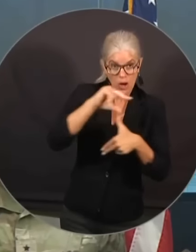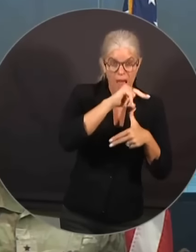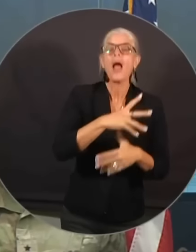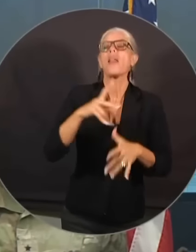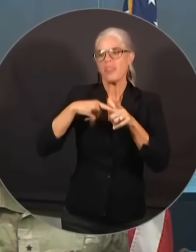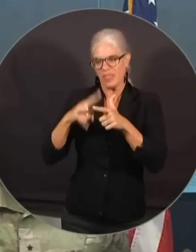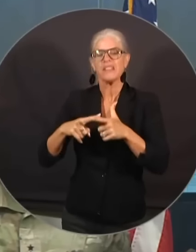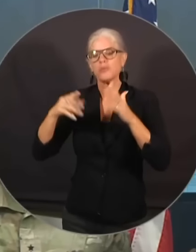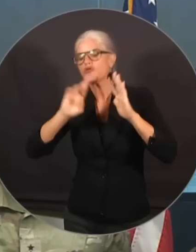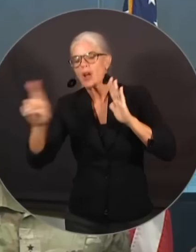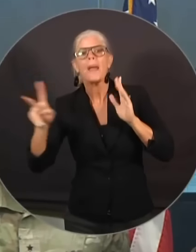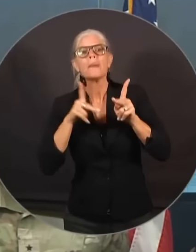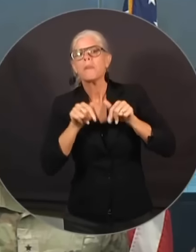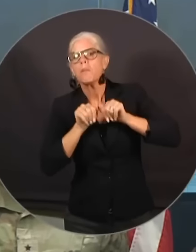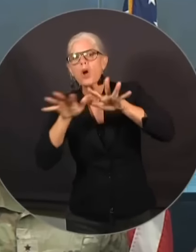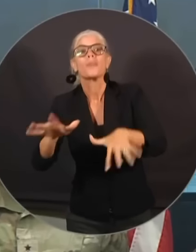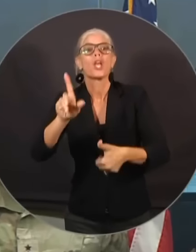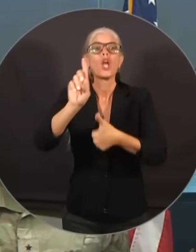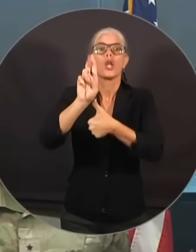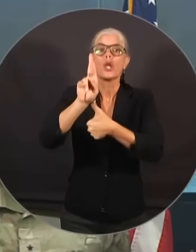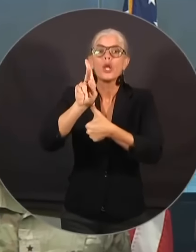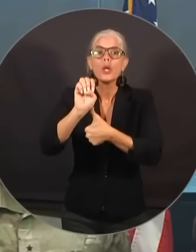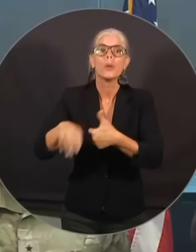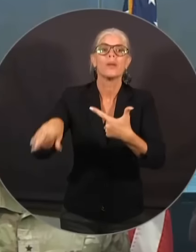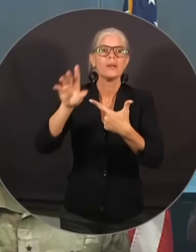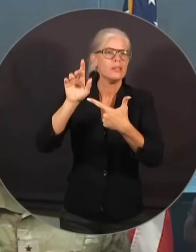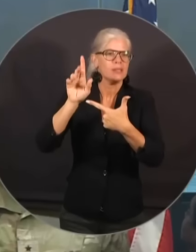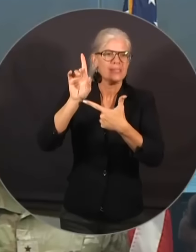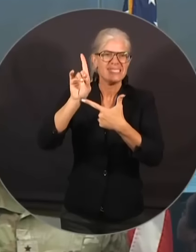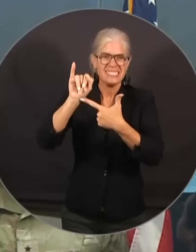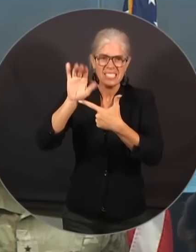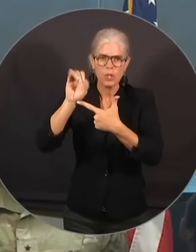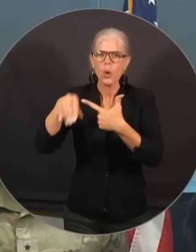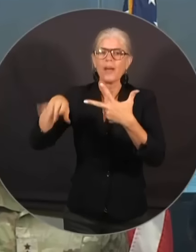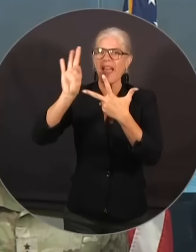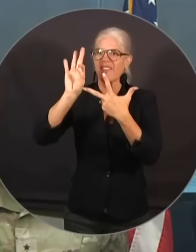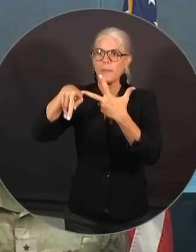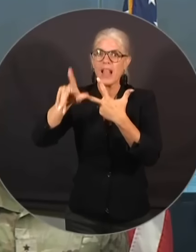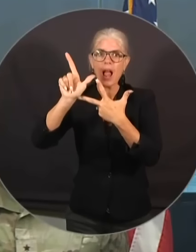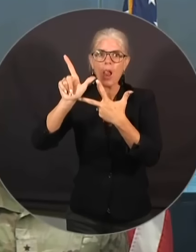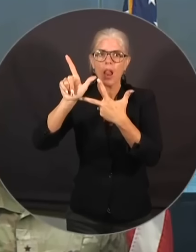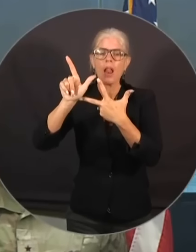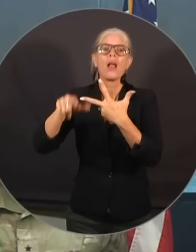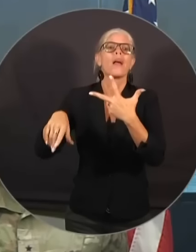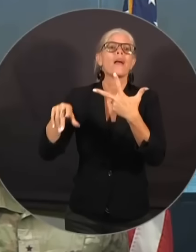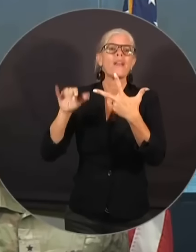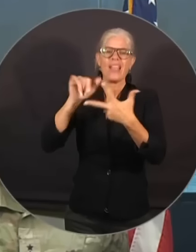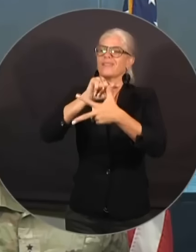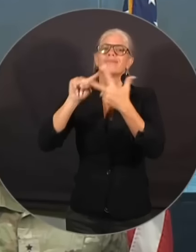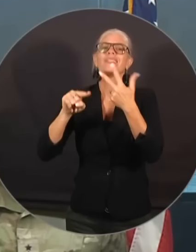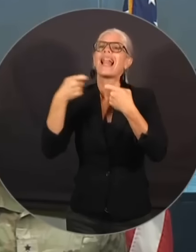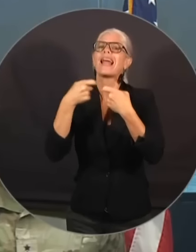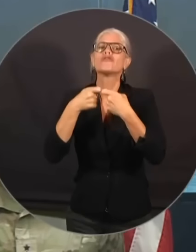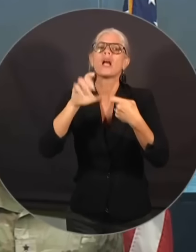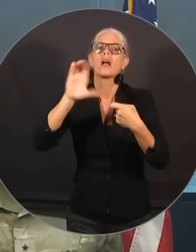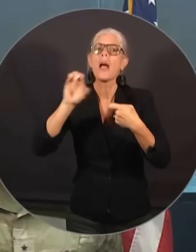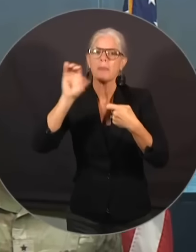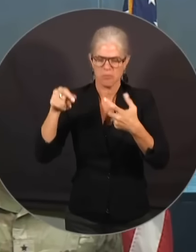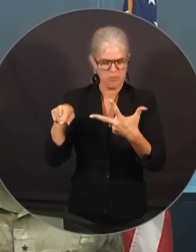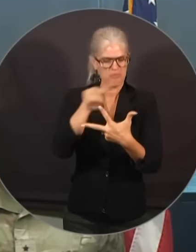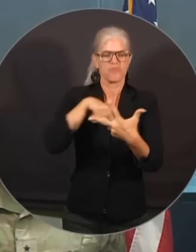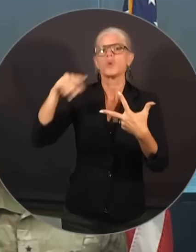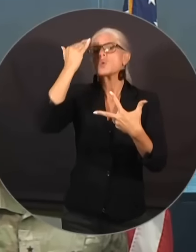Duke, TECO, FPL. We've have the co-ops, we have the municipals. I think everybody's on the same page. As soon as this